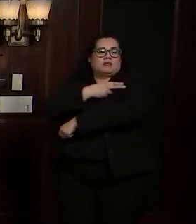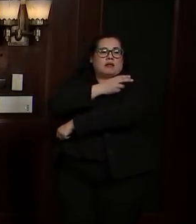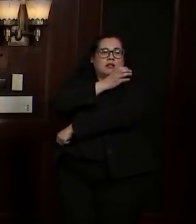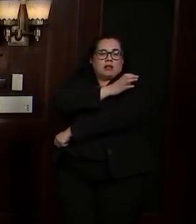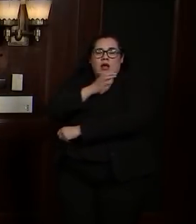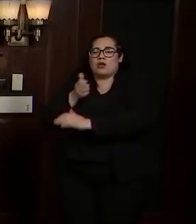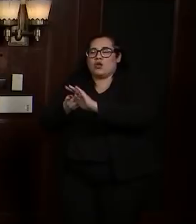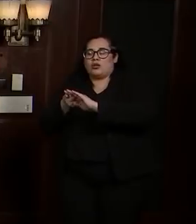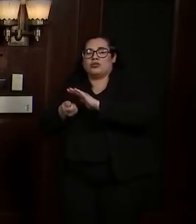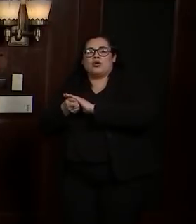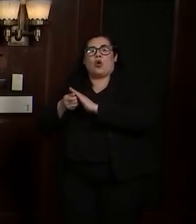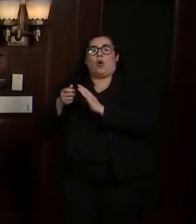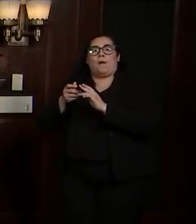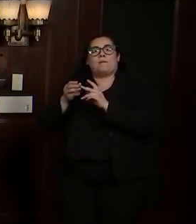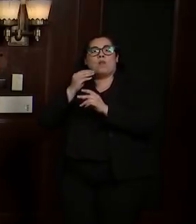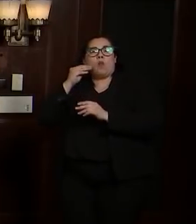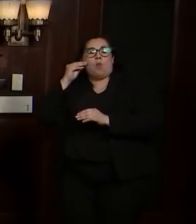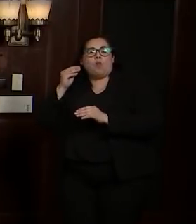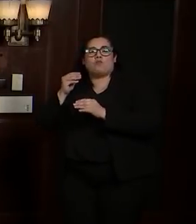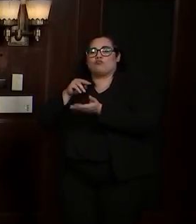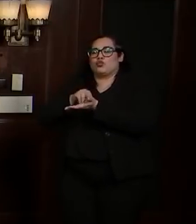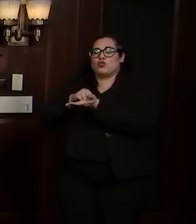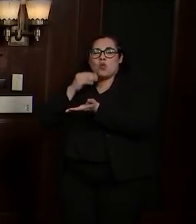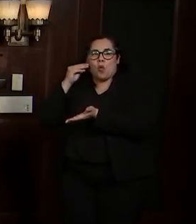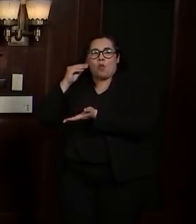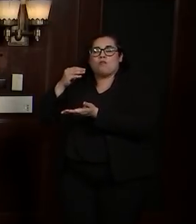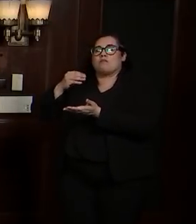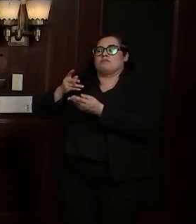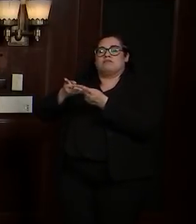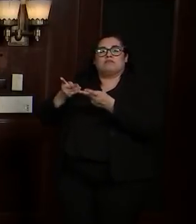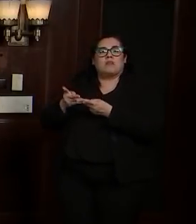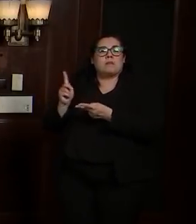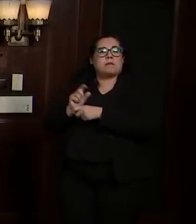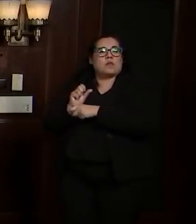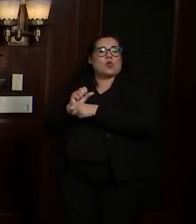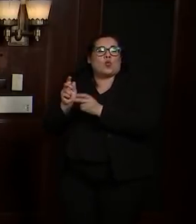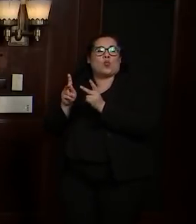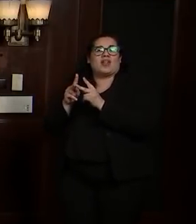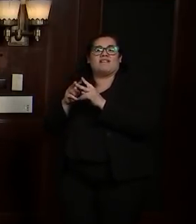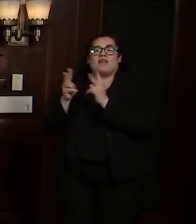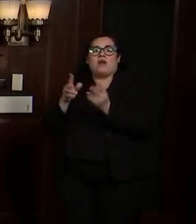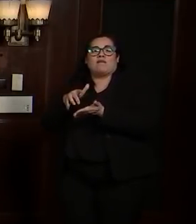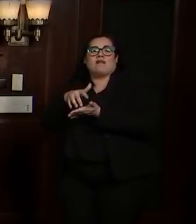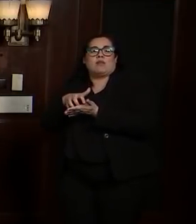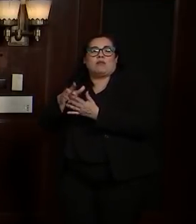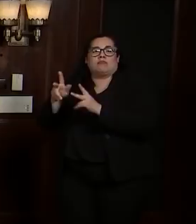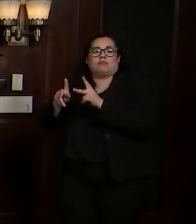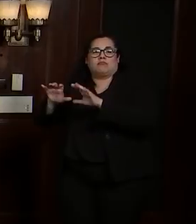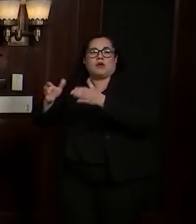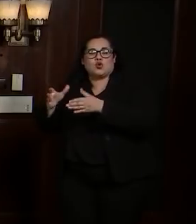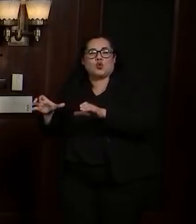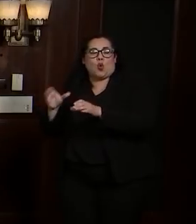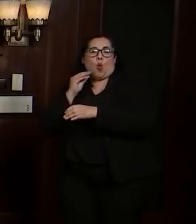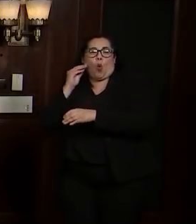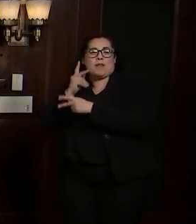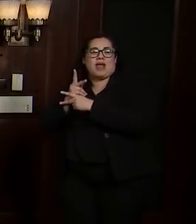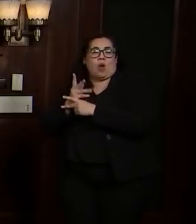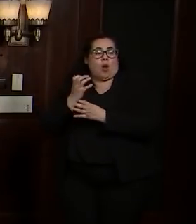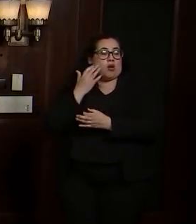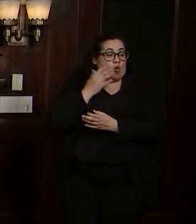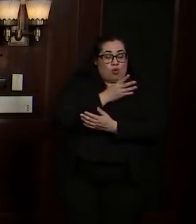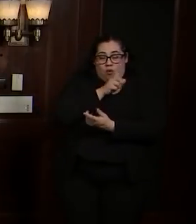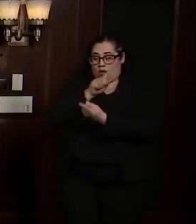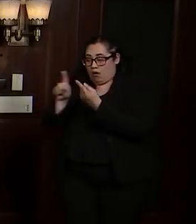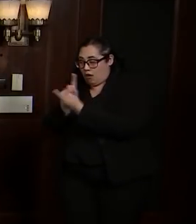our congregate living facilities, in our nursing homes, people who work with very vulnerable people doing home care. We want to know about